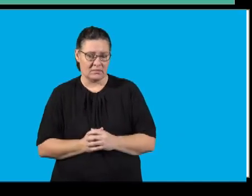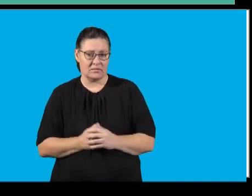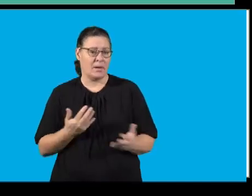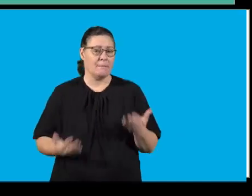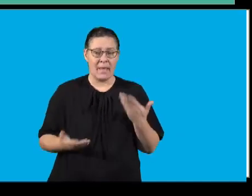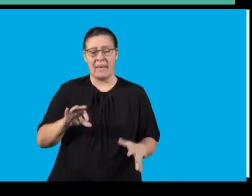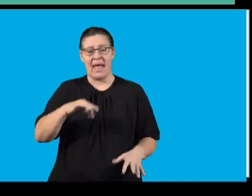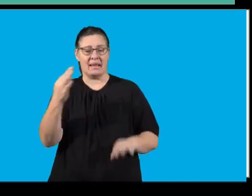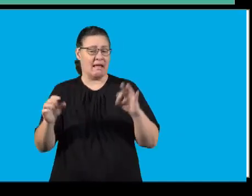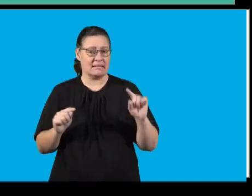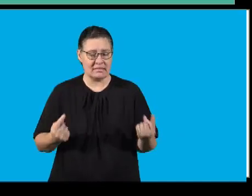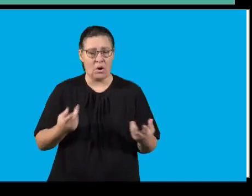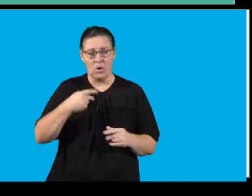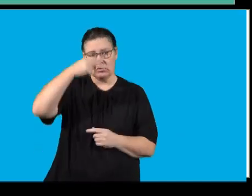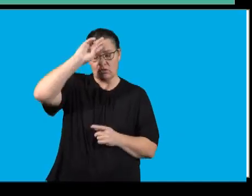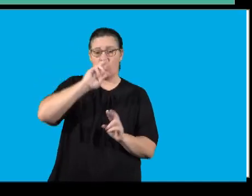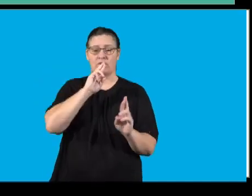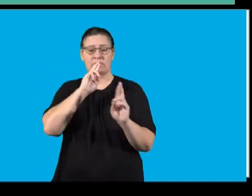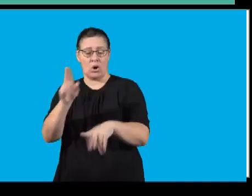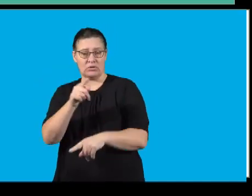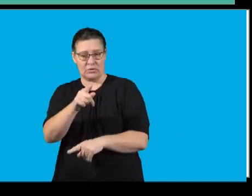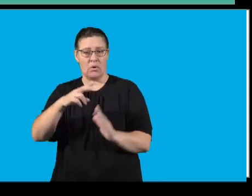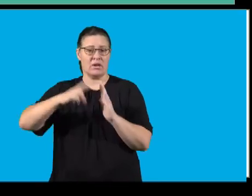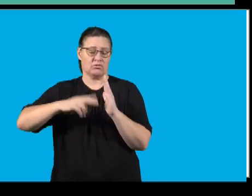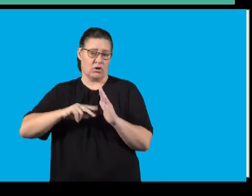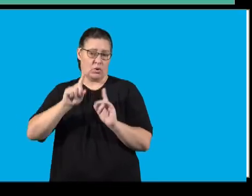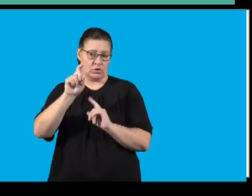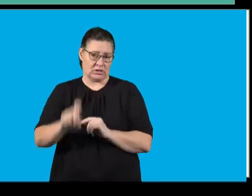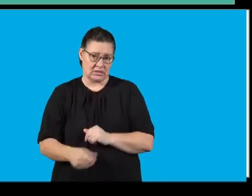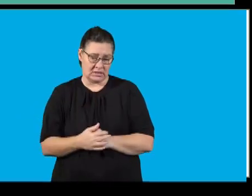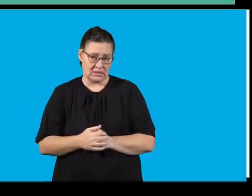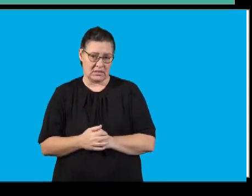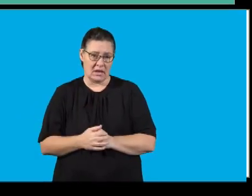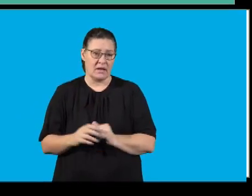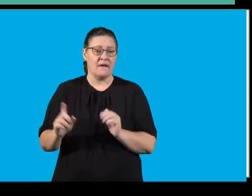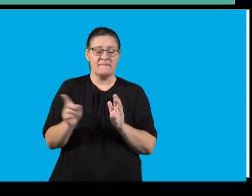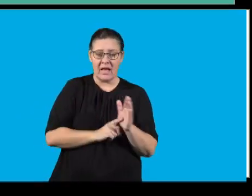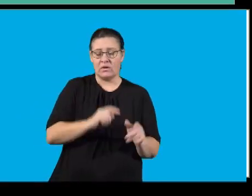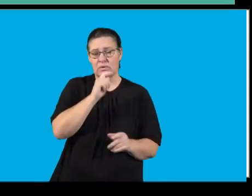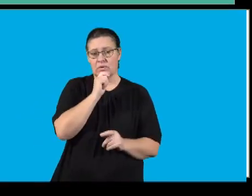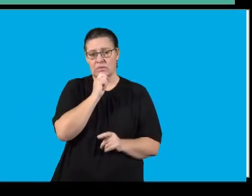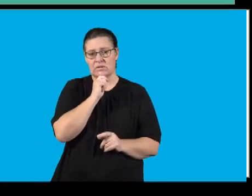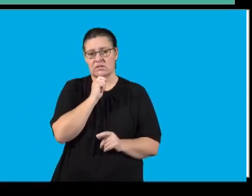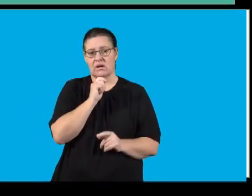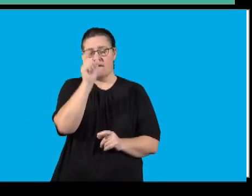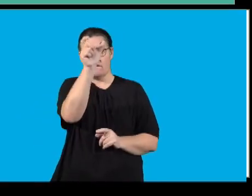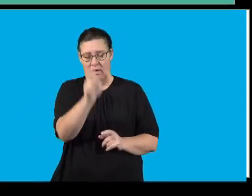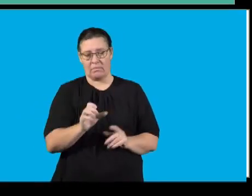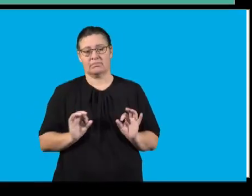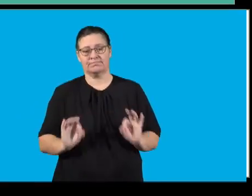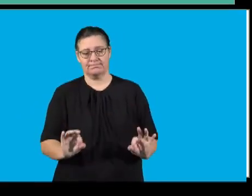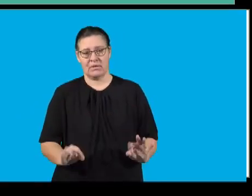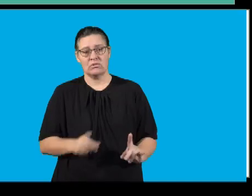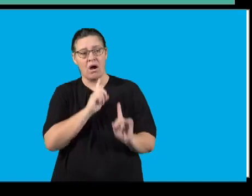appropriately. You may not be able to analyze, interpret, or respond to those literary questions, and then failing to use the